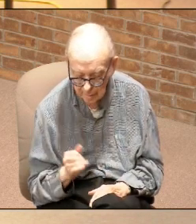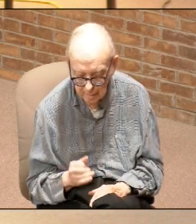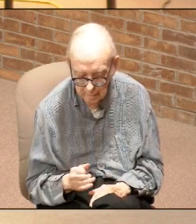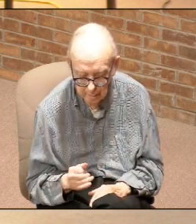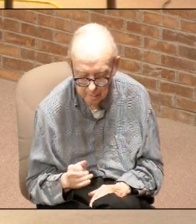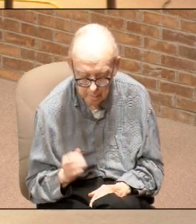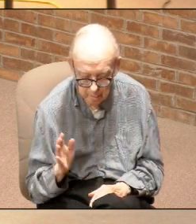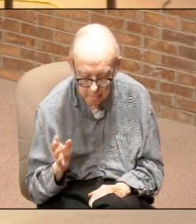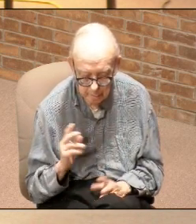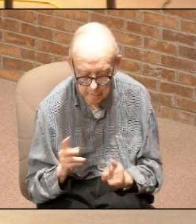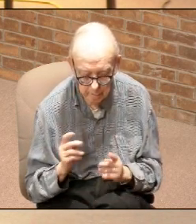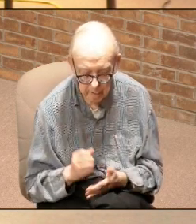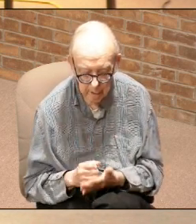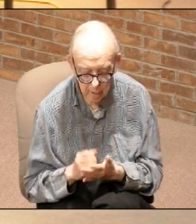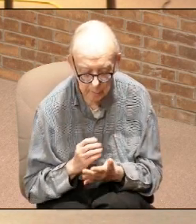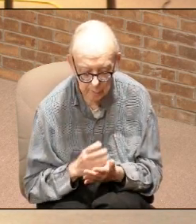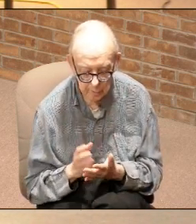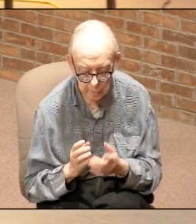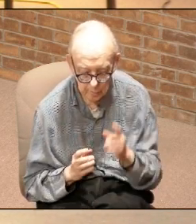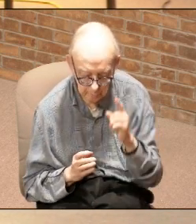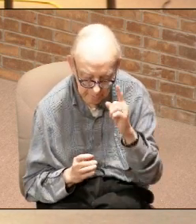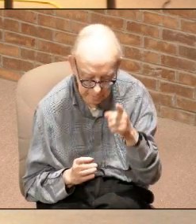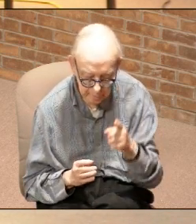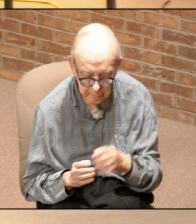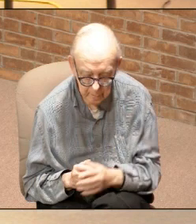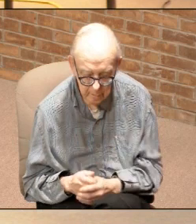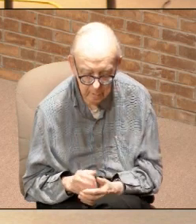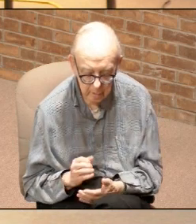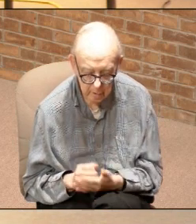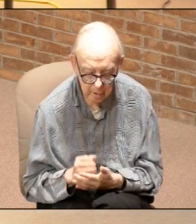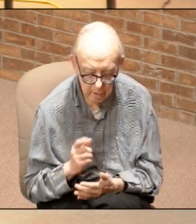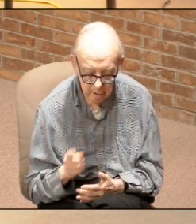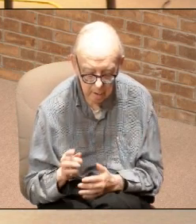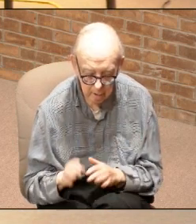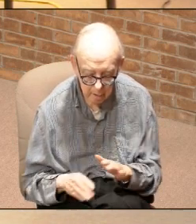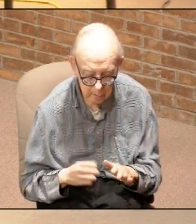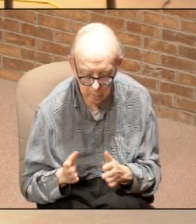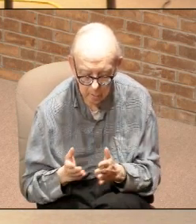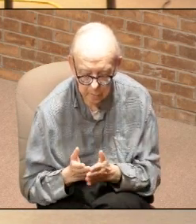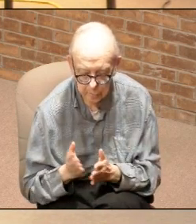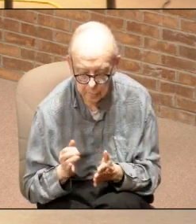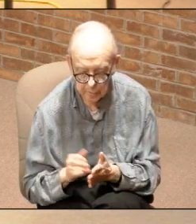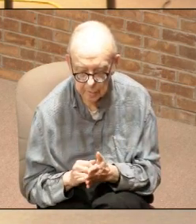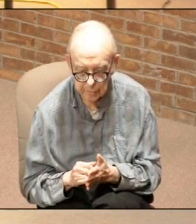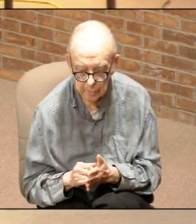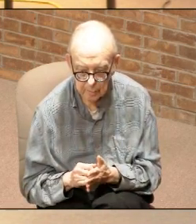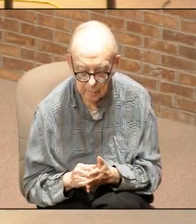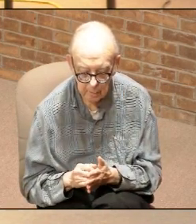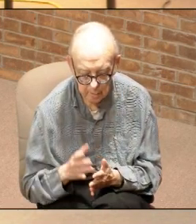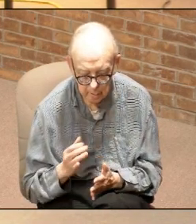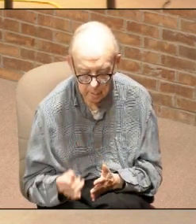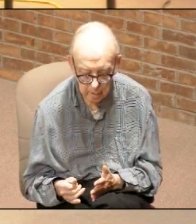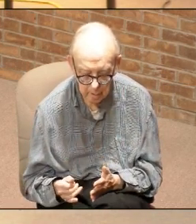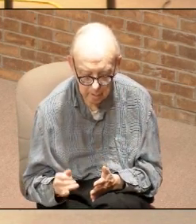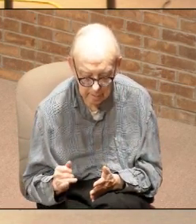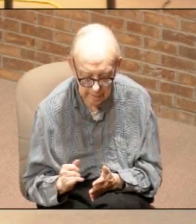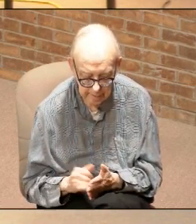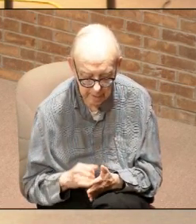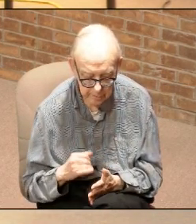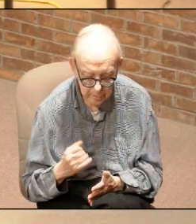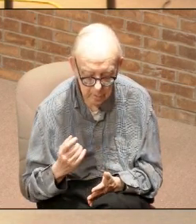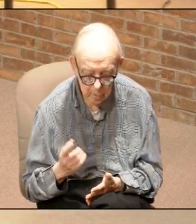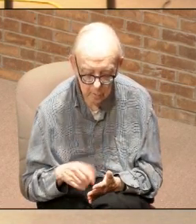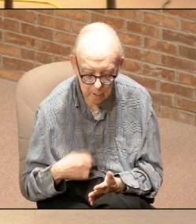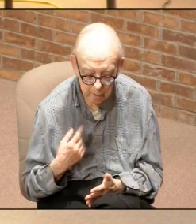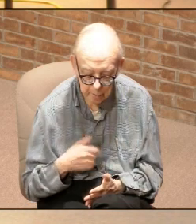they're going to help give you wisdom and help walk through this because that's what we're here